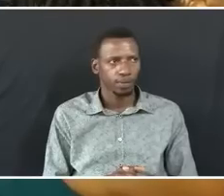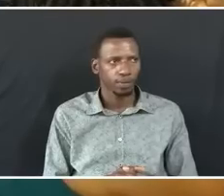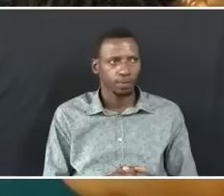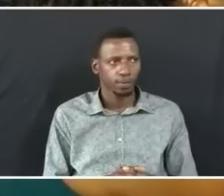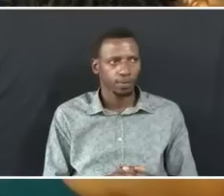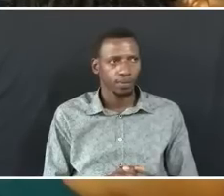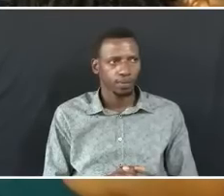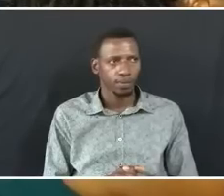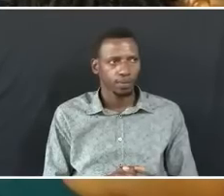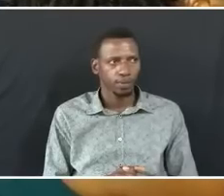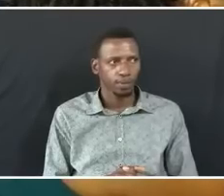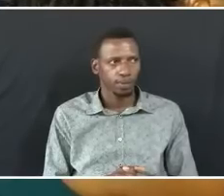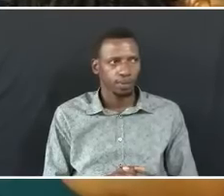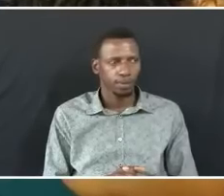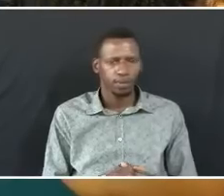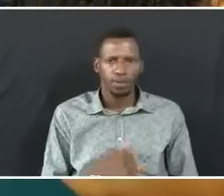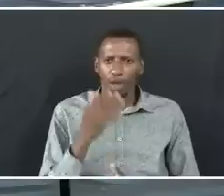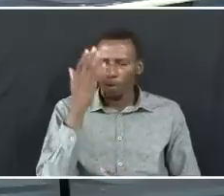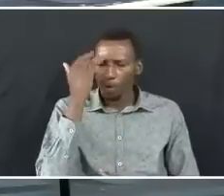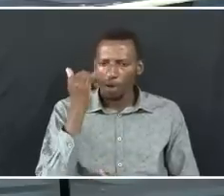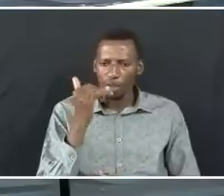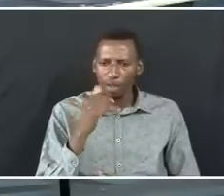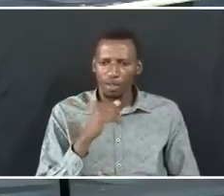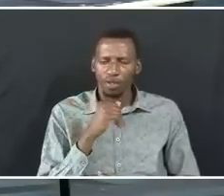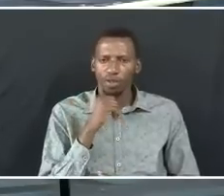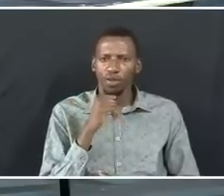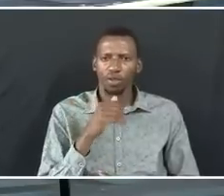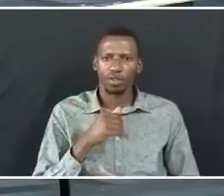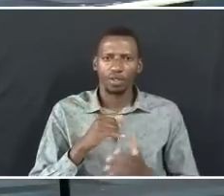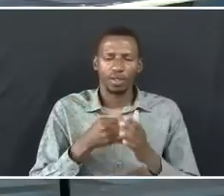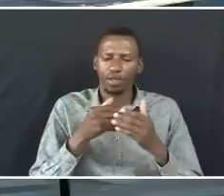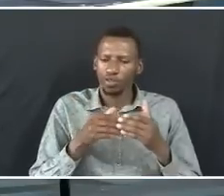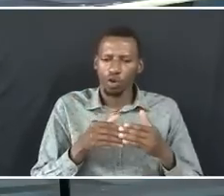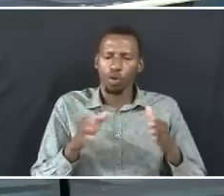Why do you have that? Why can't you just open up this thing?